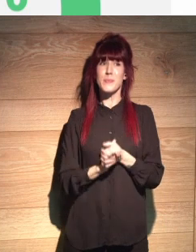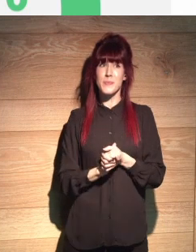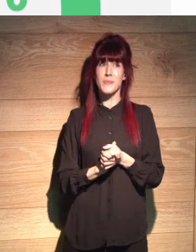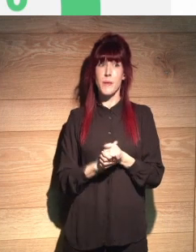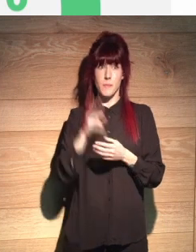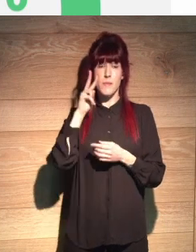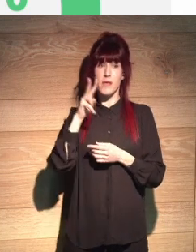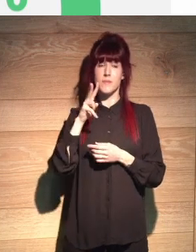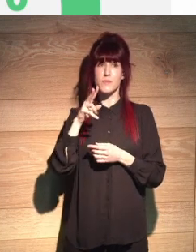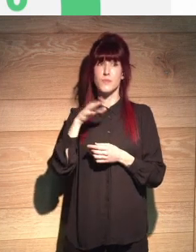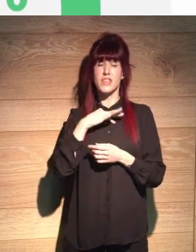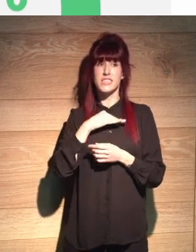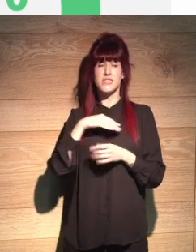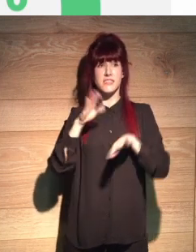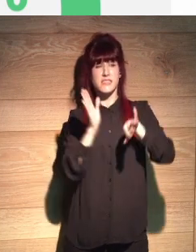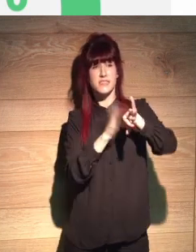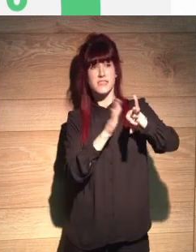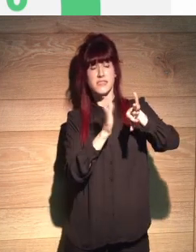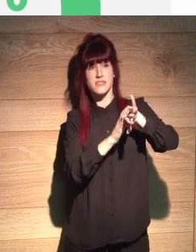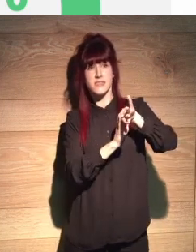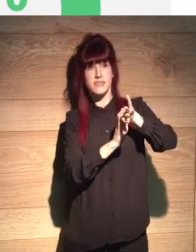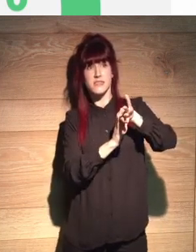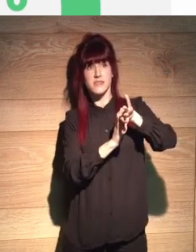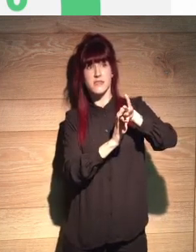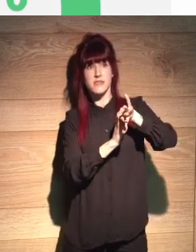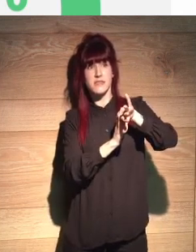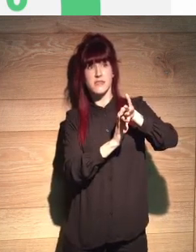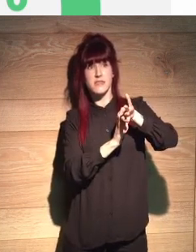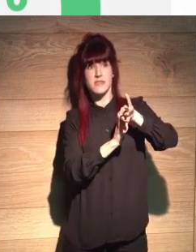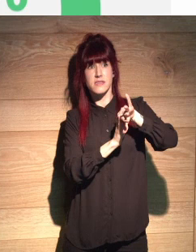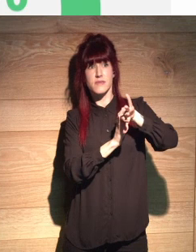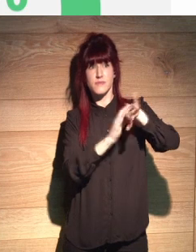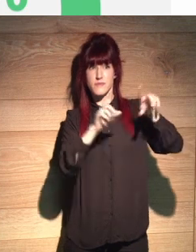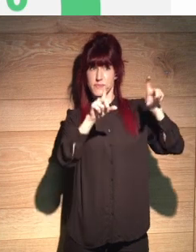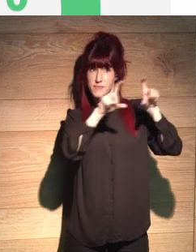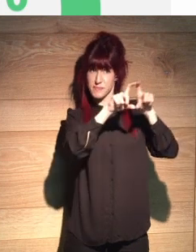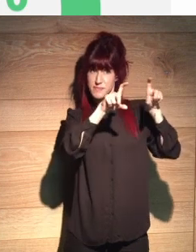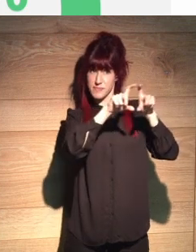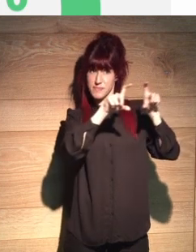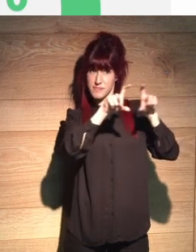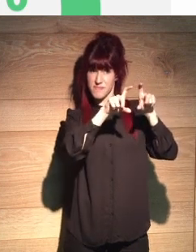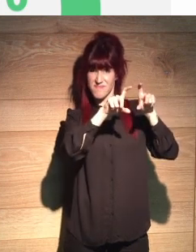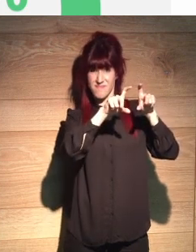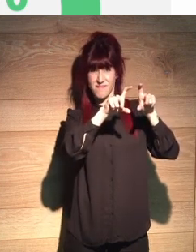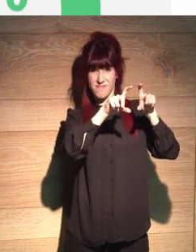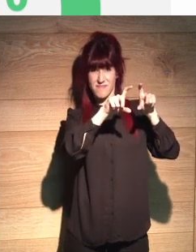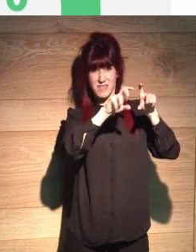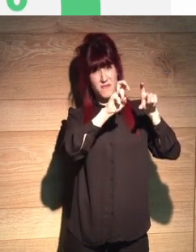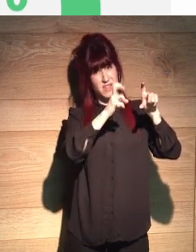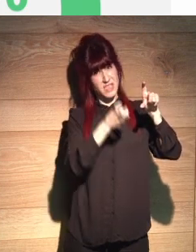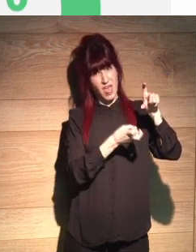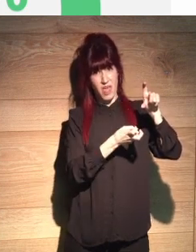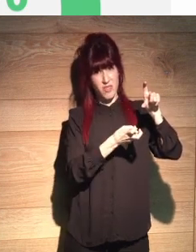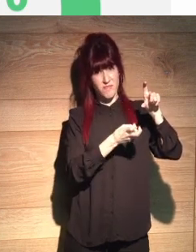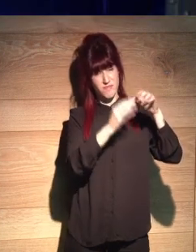So you see on the left hand is the companies with below average diversity scores. They